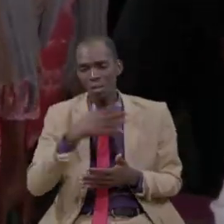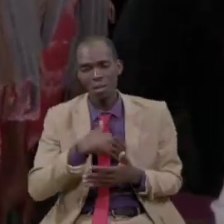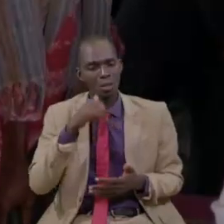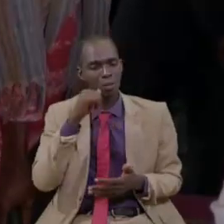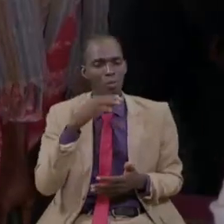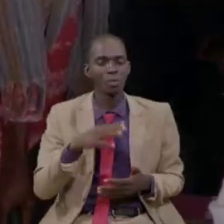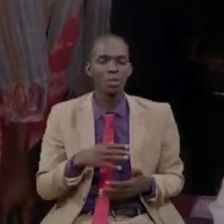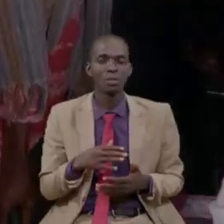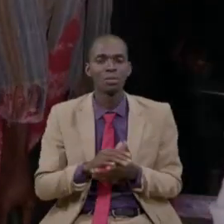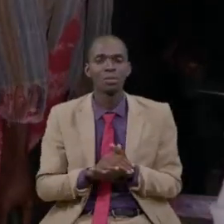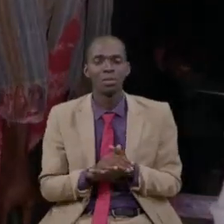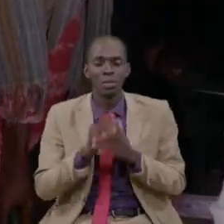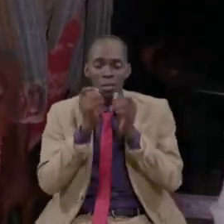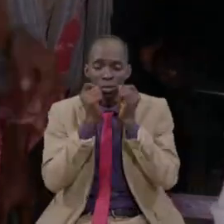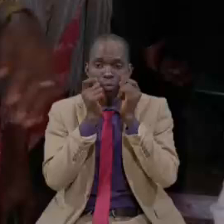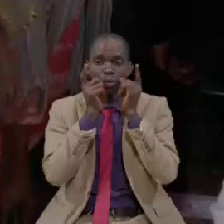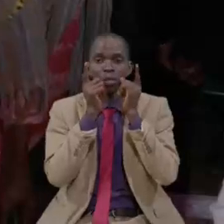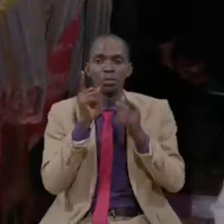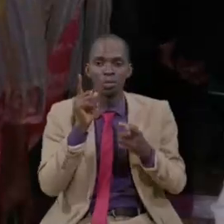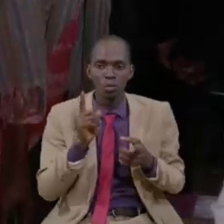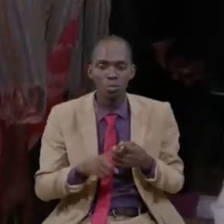them to righteousness.